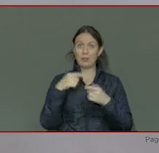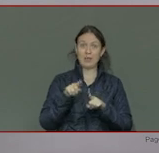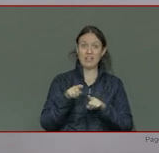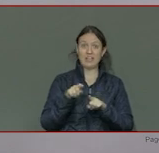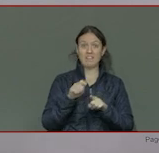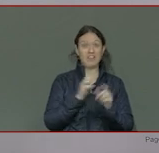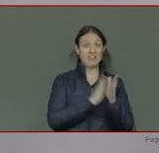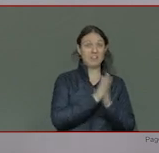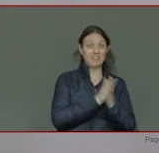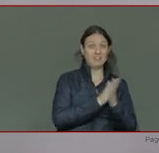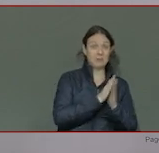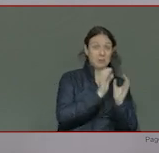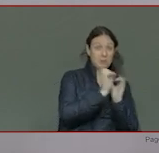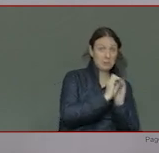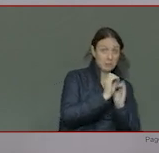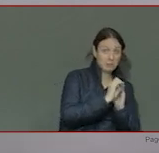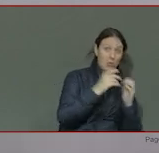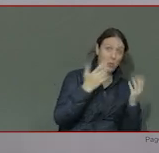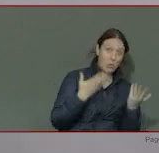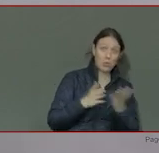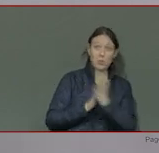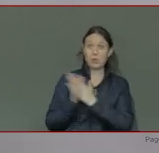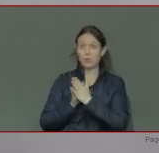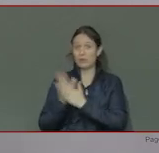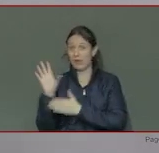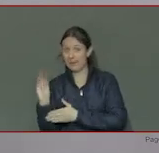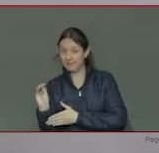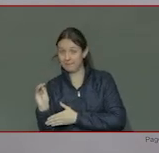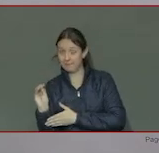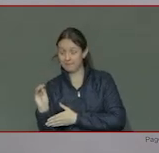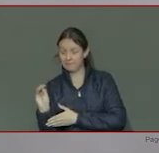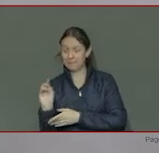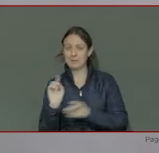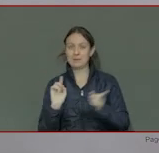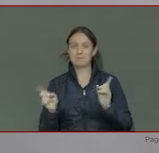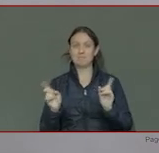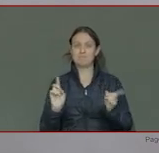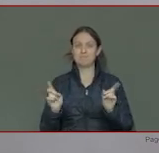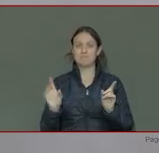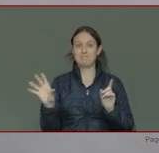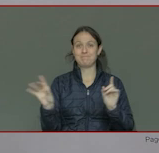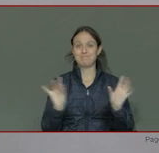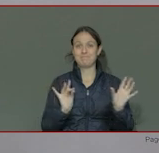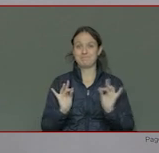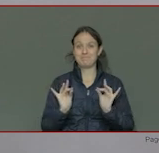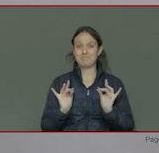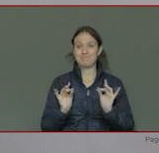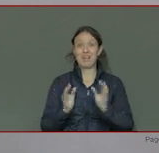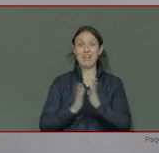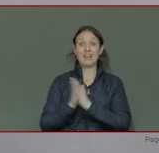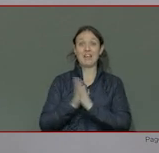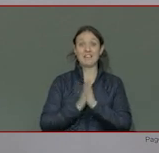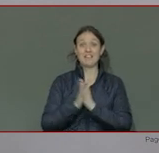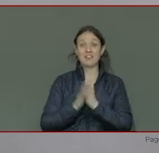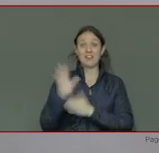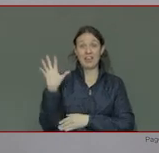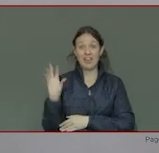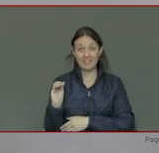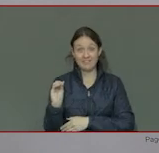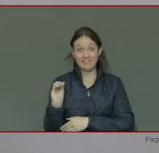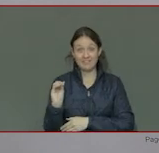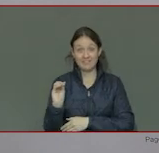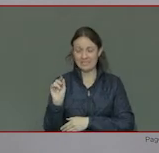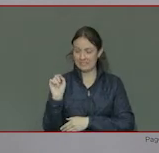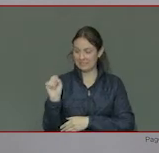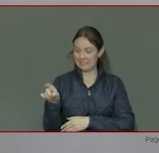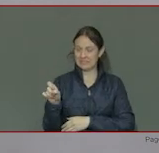friction or if there's no friction. So if I have friction, then I can only use those